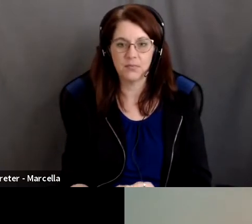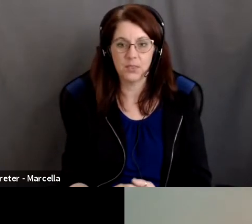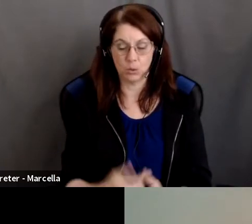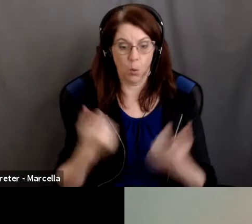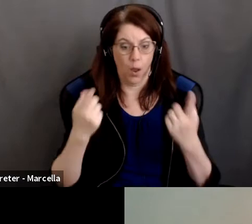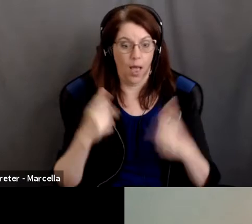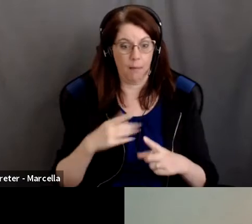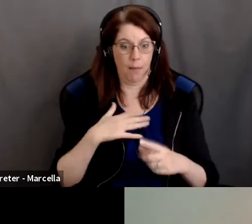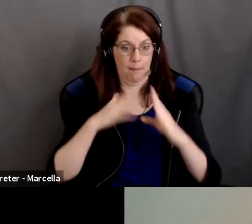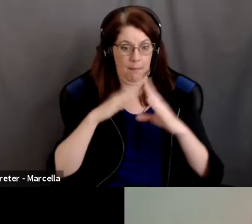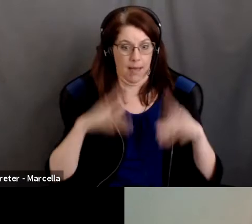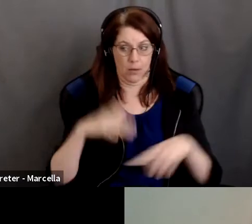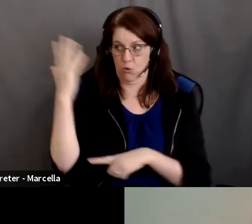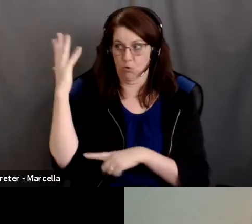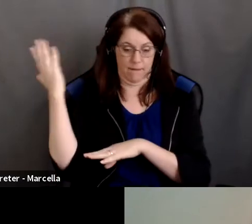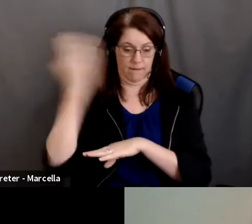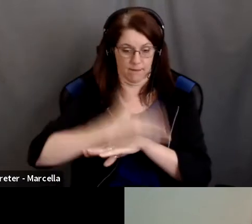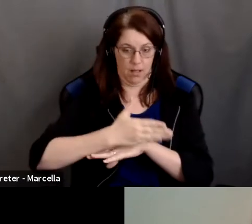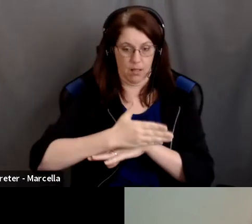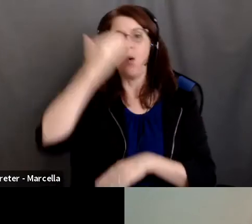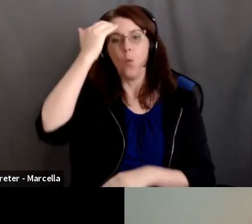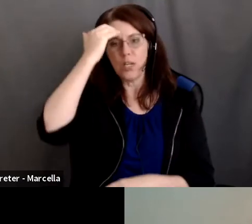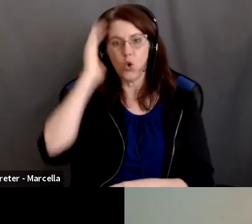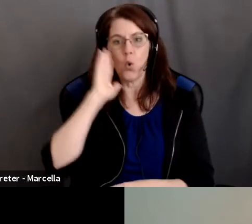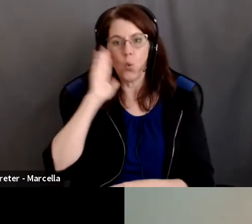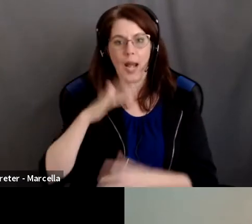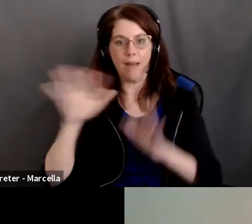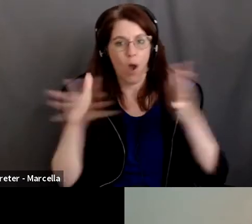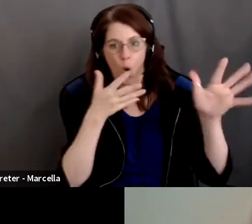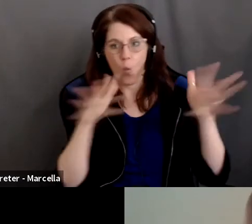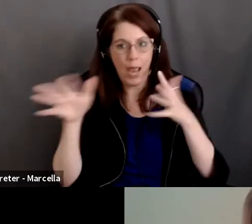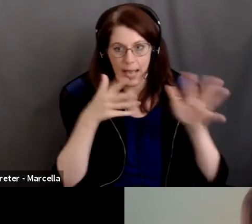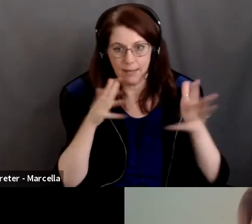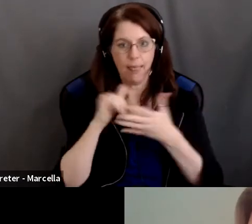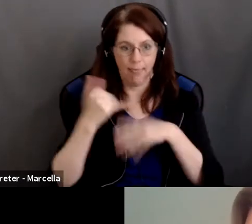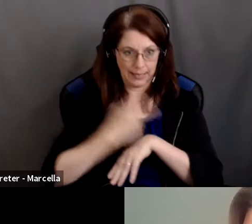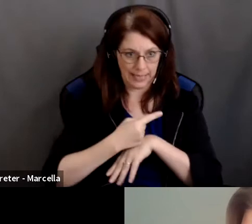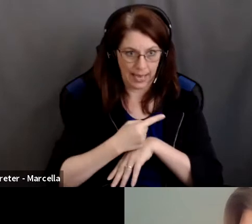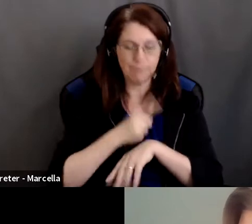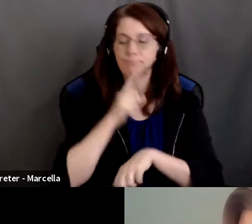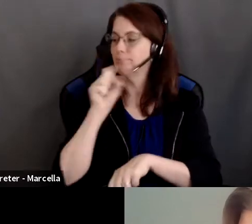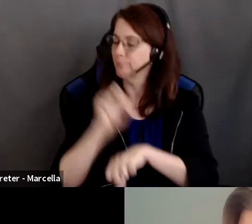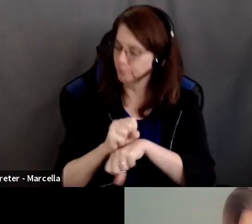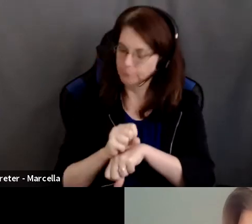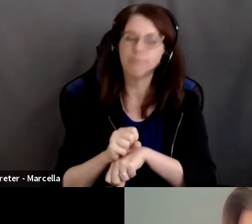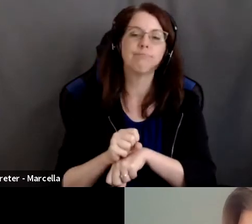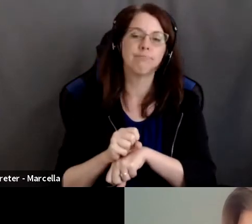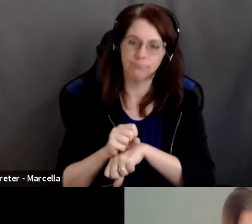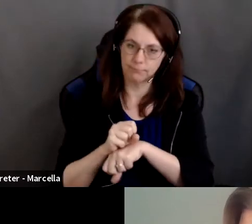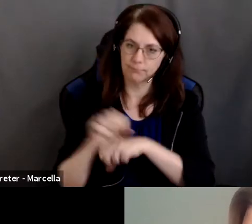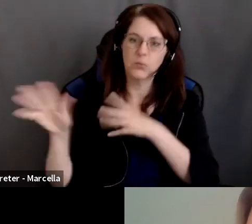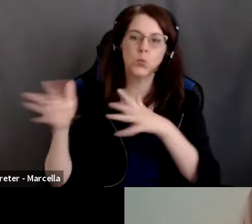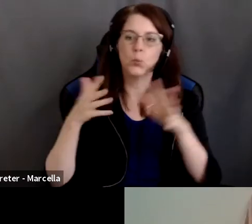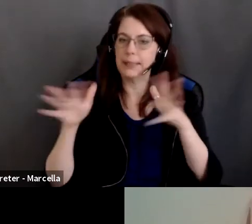house, like, we knew that there was going to be a windstorm that day, And sure enough, it was